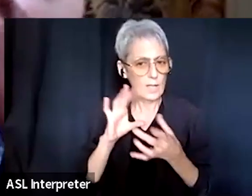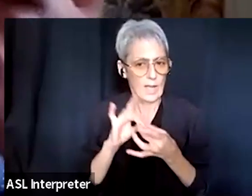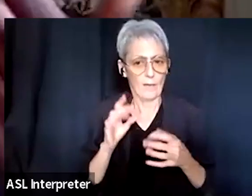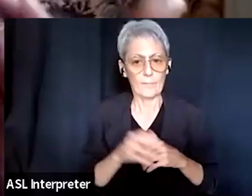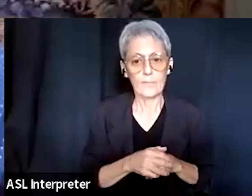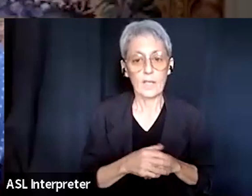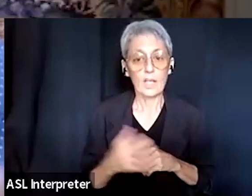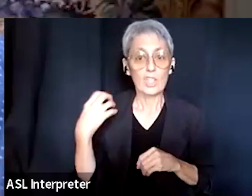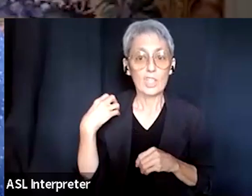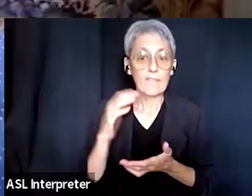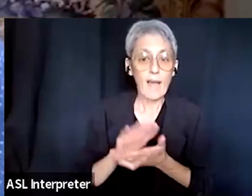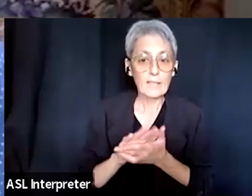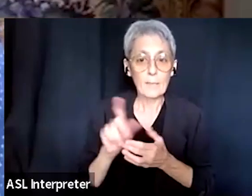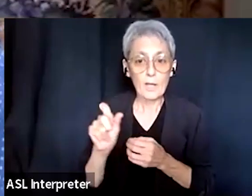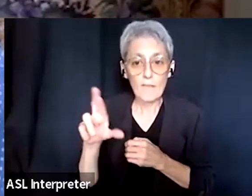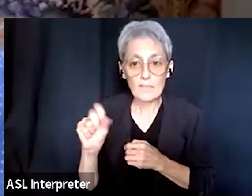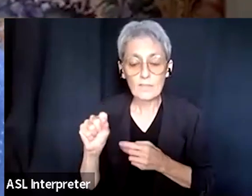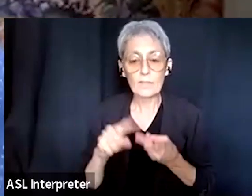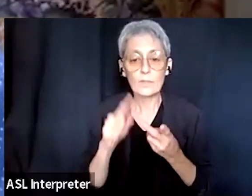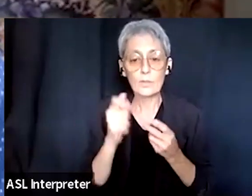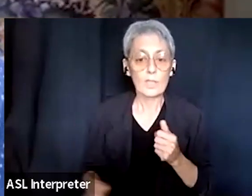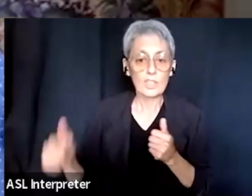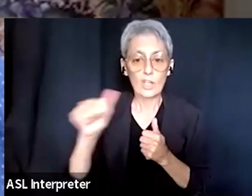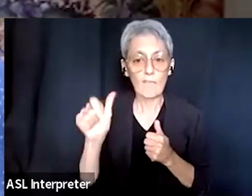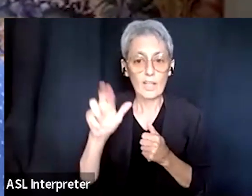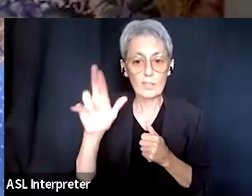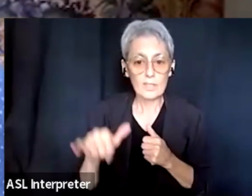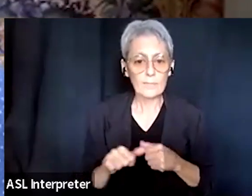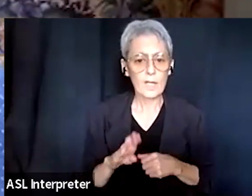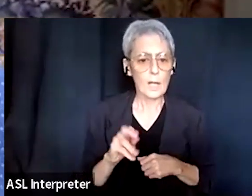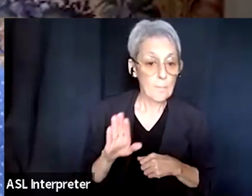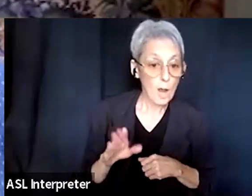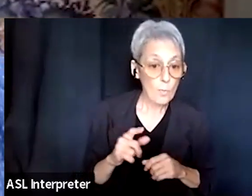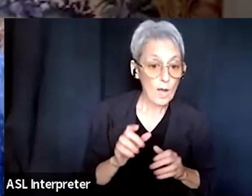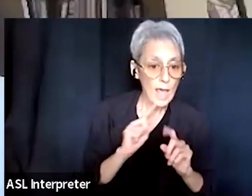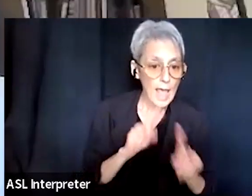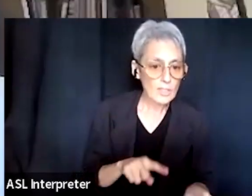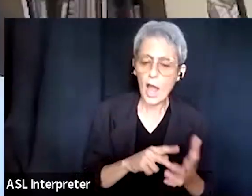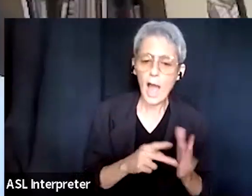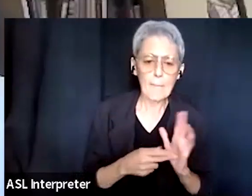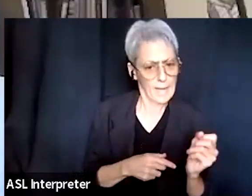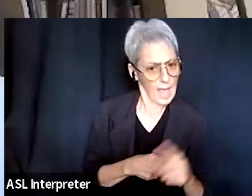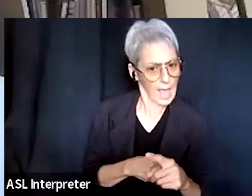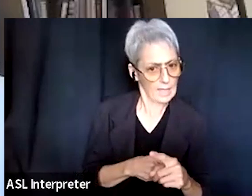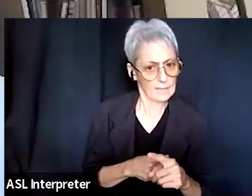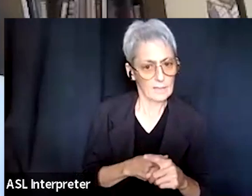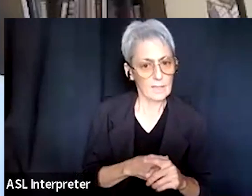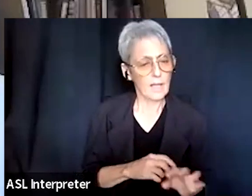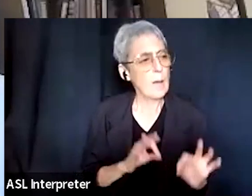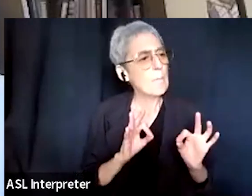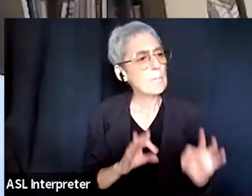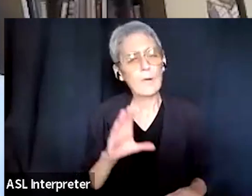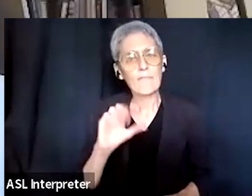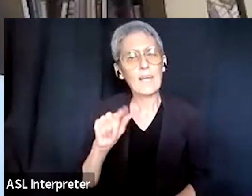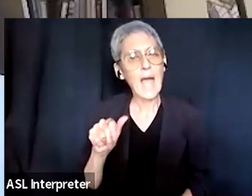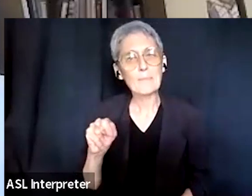officers, those in charge of literacy. Barb, did you want to ask a question? I think that's a perfect capstone to